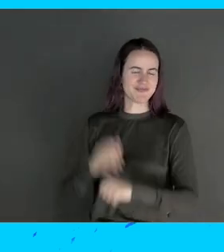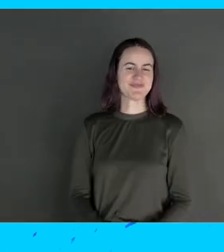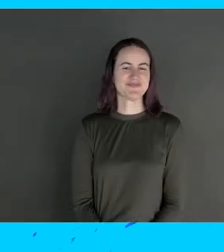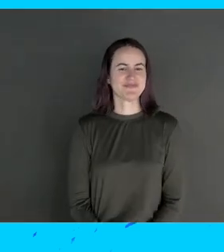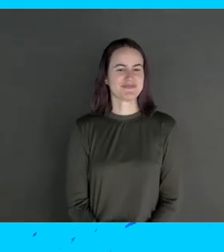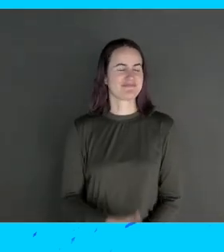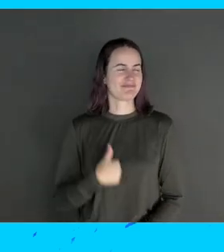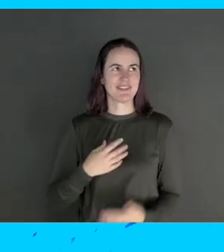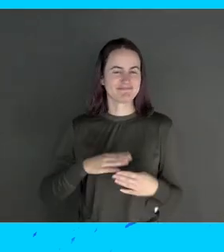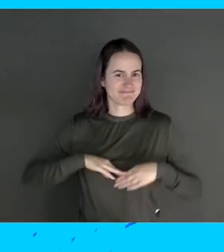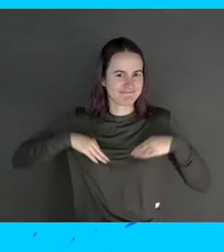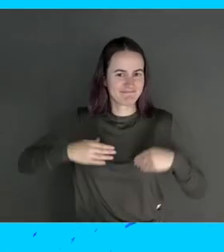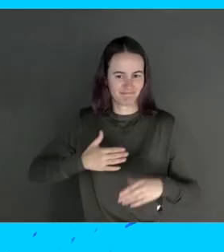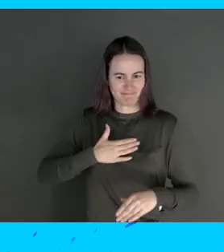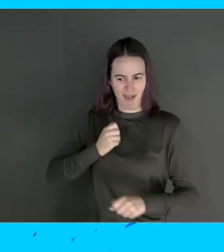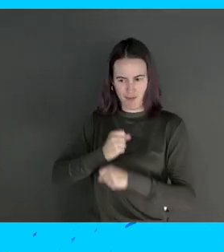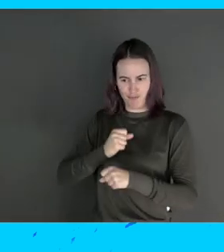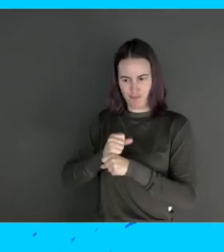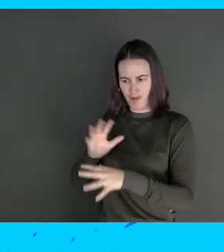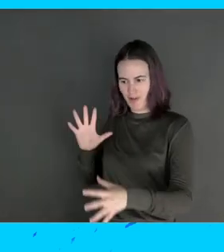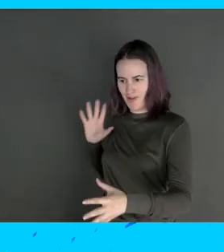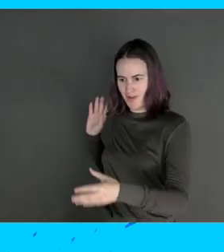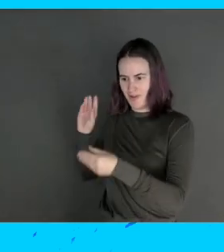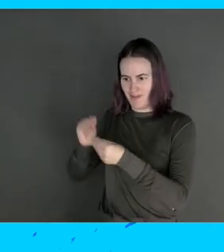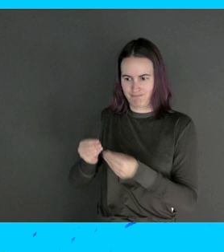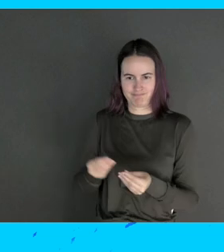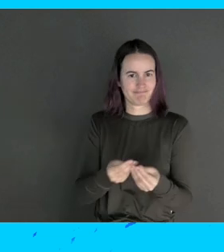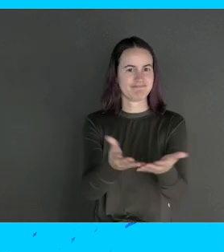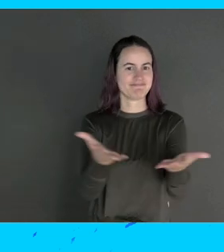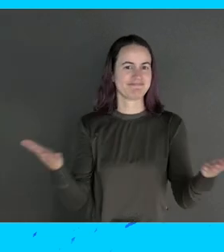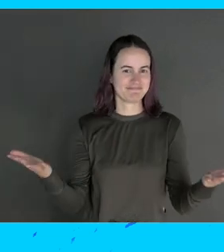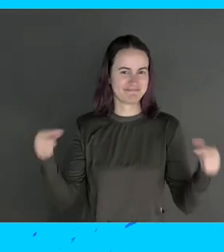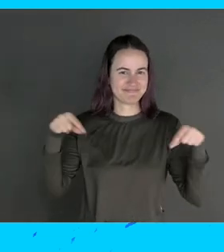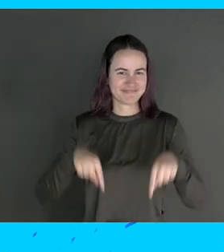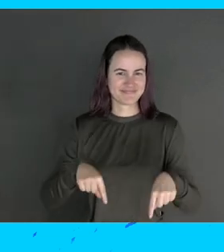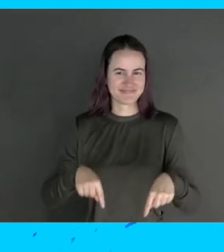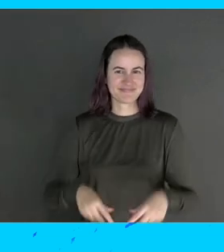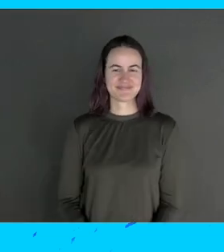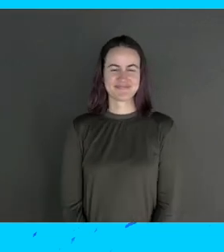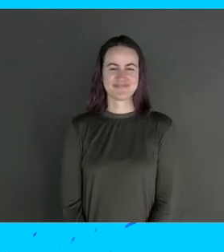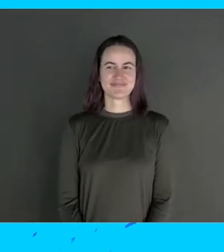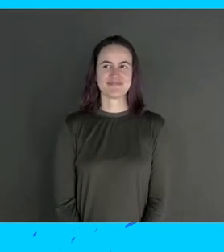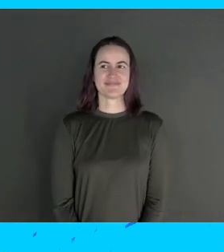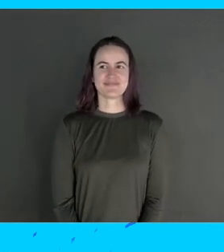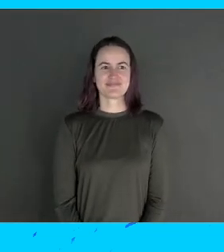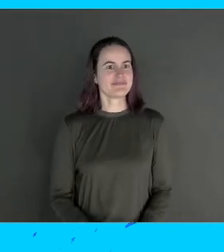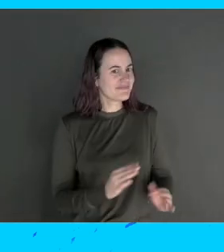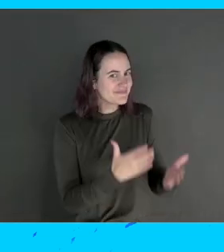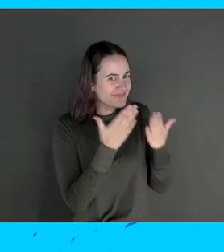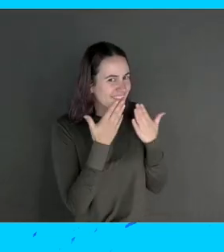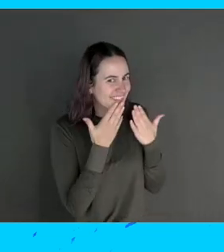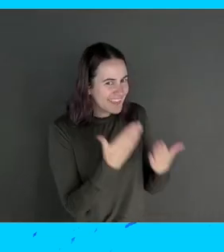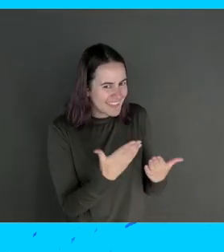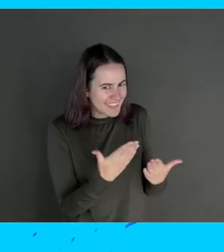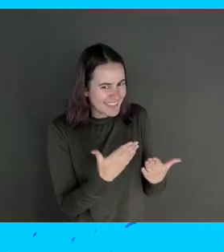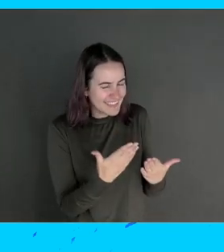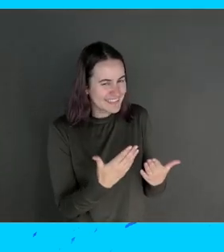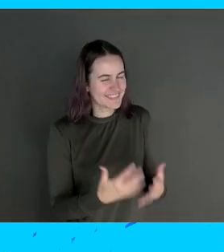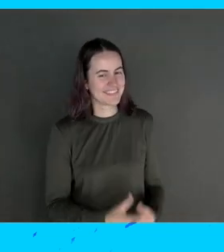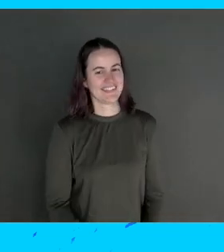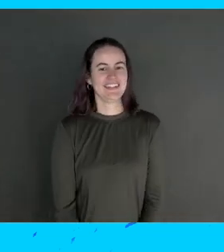that experience today into the session. Thank you so much for the brief